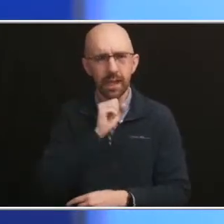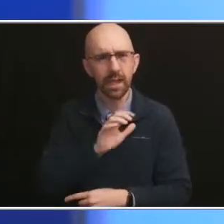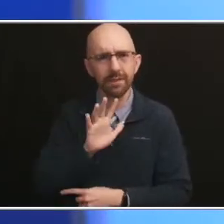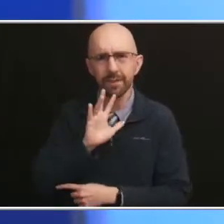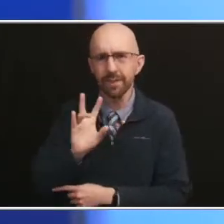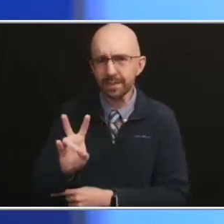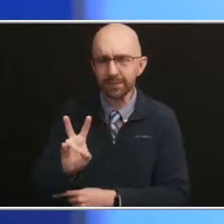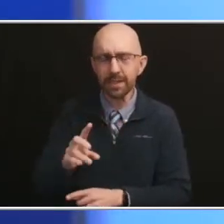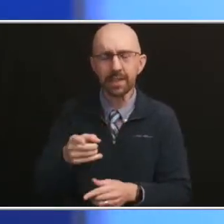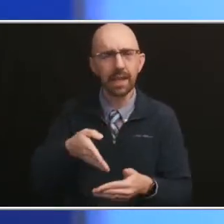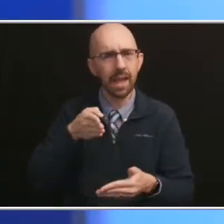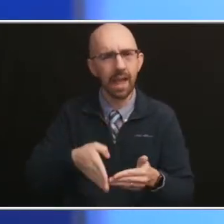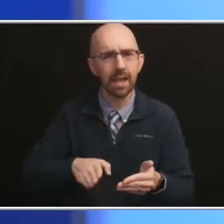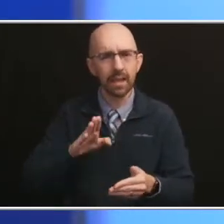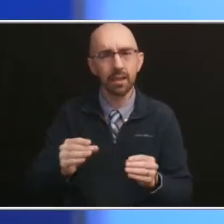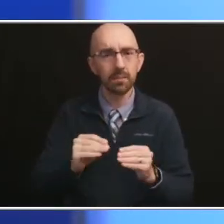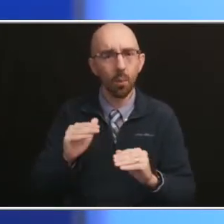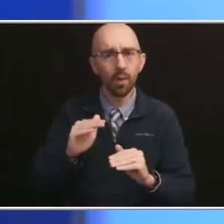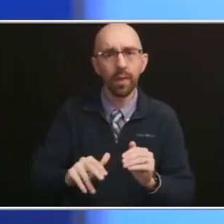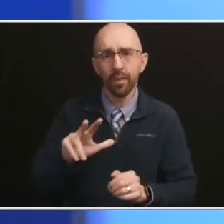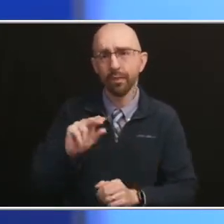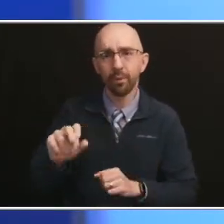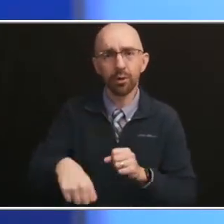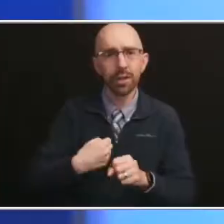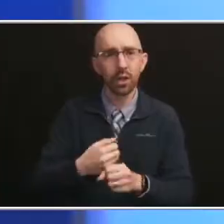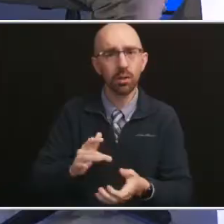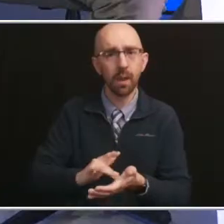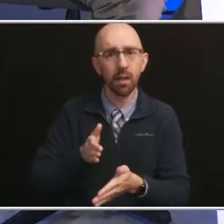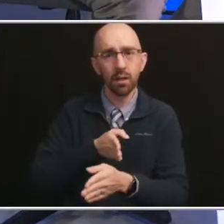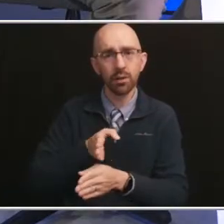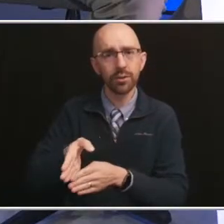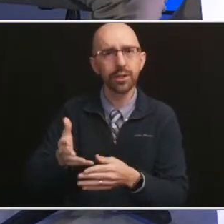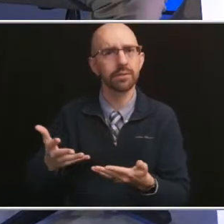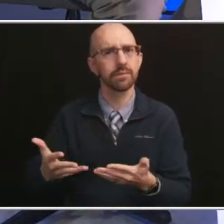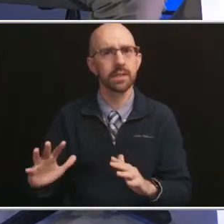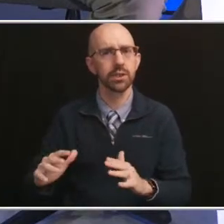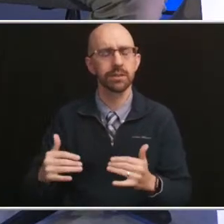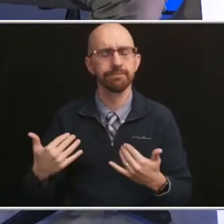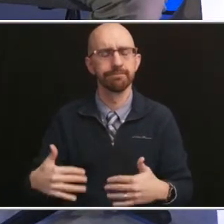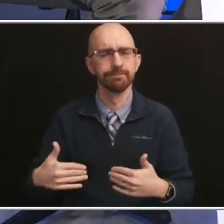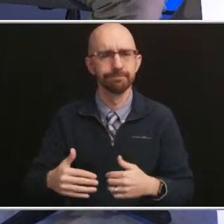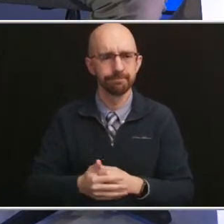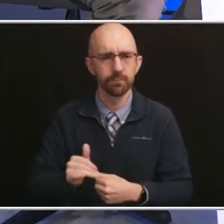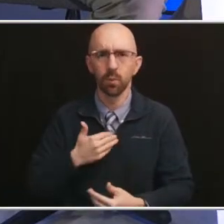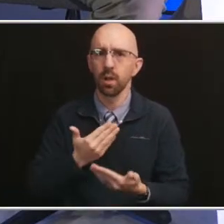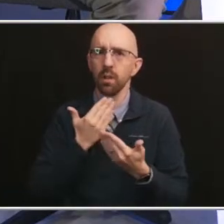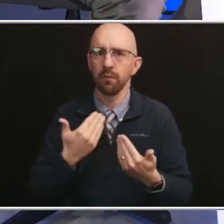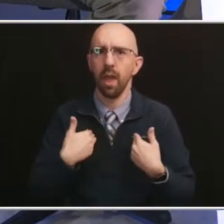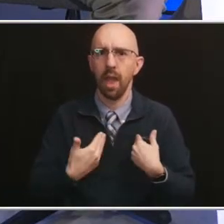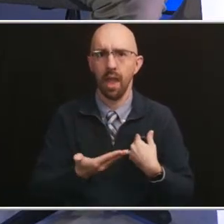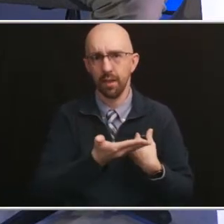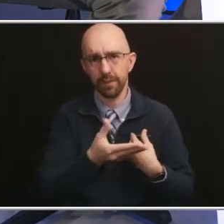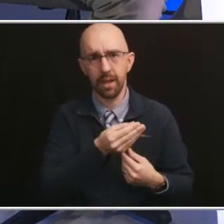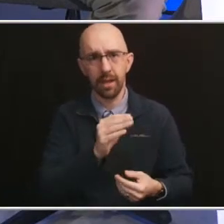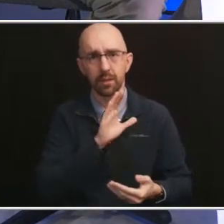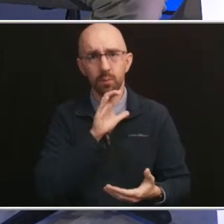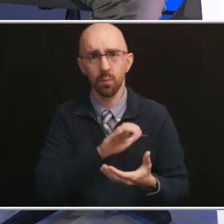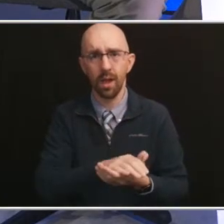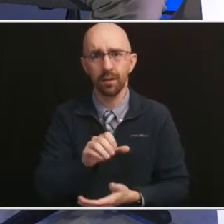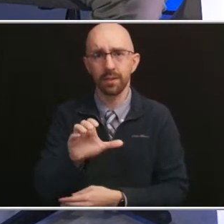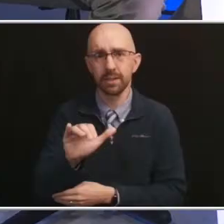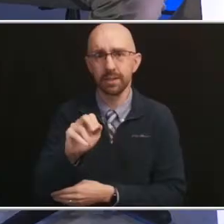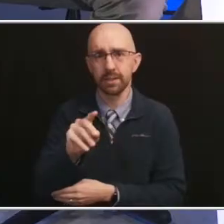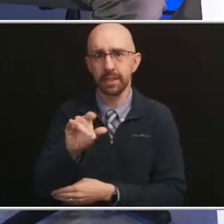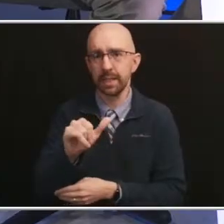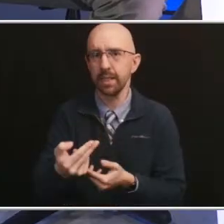his more than 30-year medical career. We are so grateful, though, to have Brent Beasley and his lovely wife, Cindy, joining us this morning.